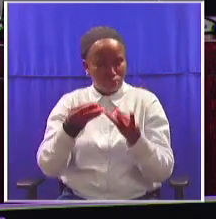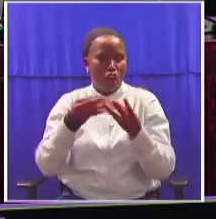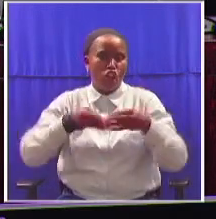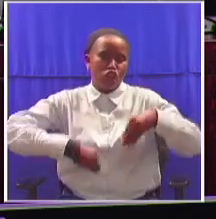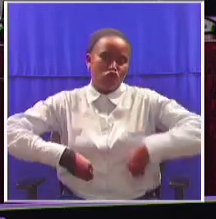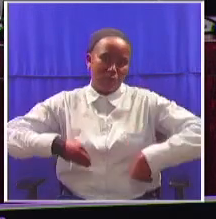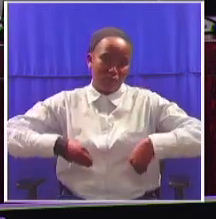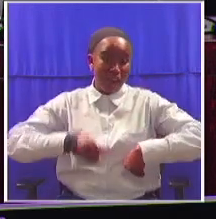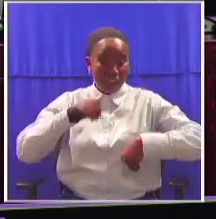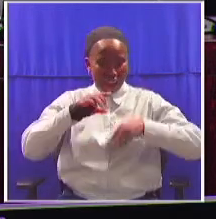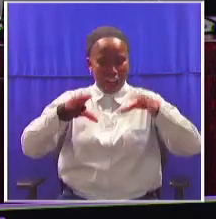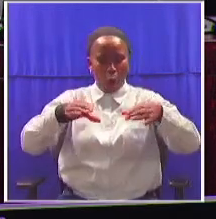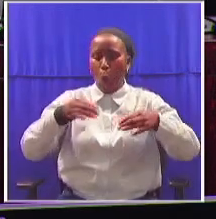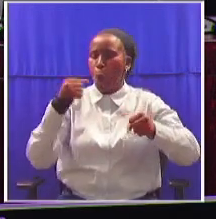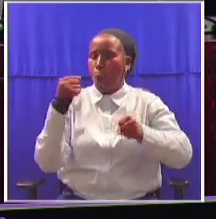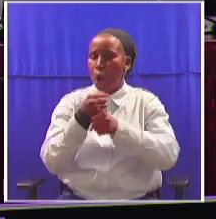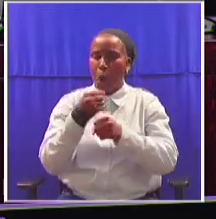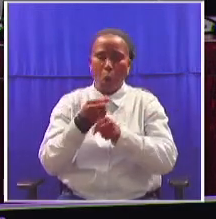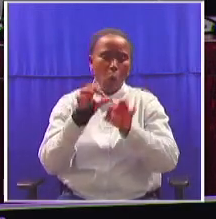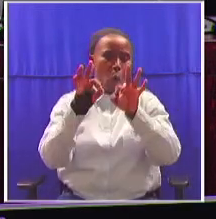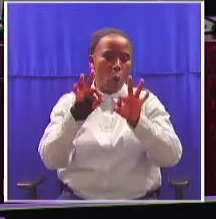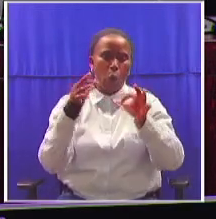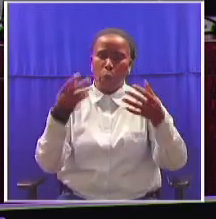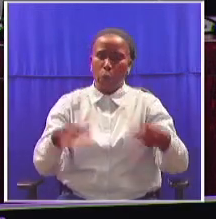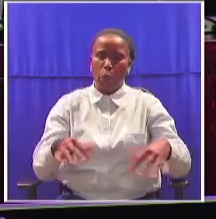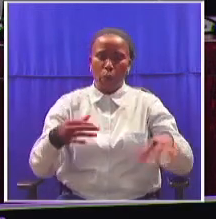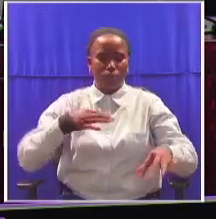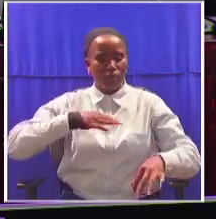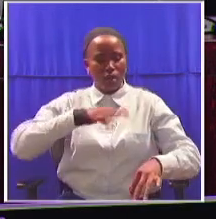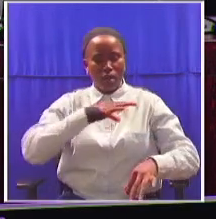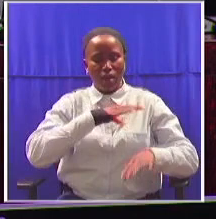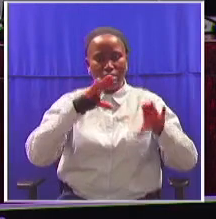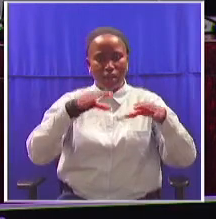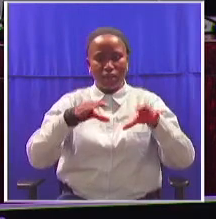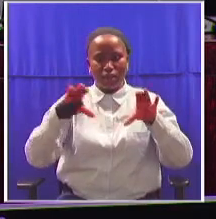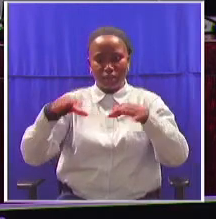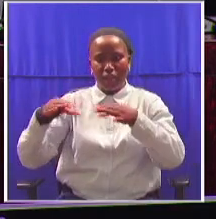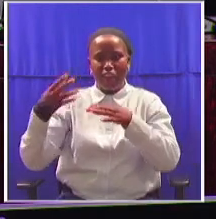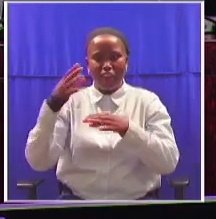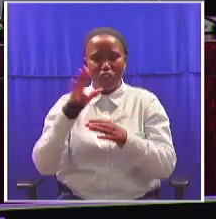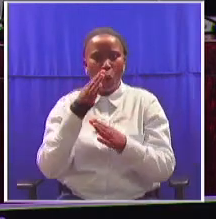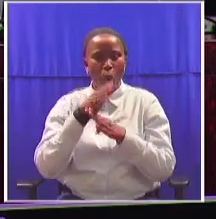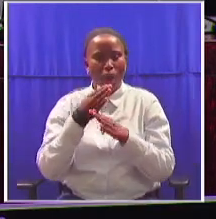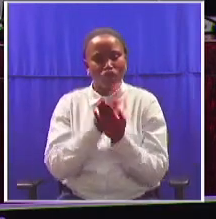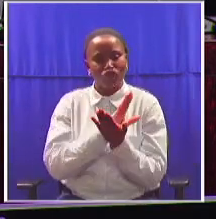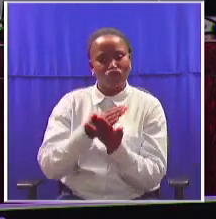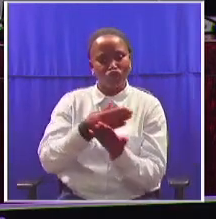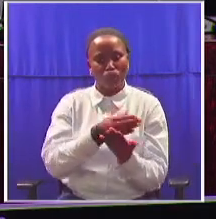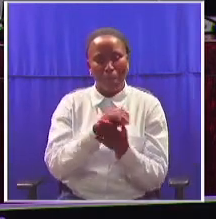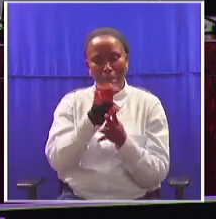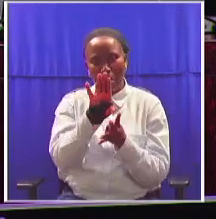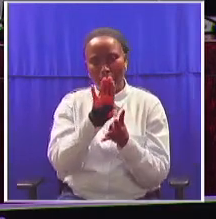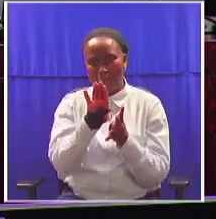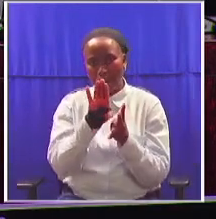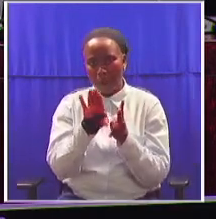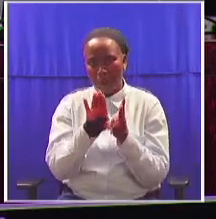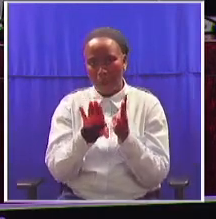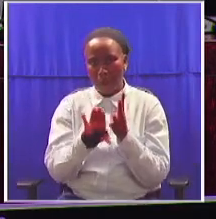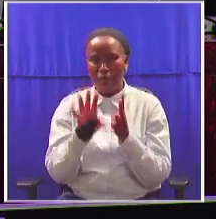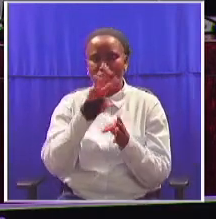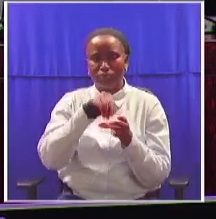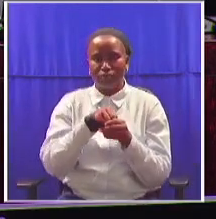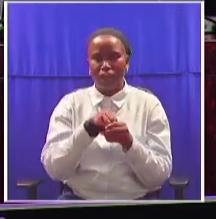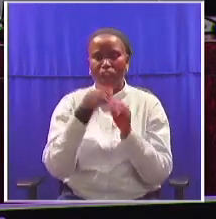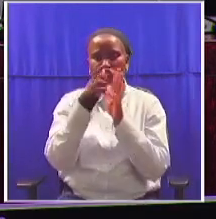active. The council has organized itself into work streams that include legislative reforms